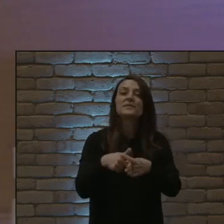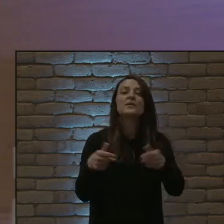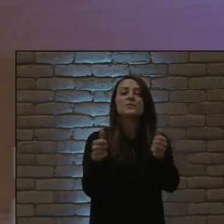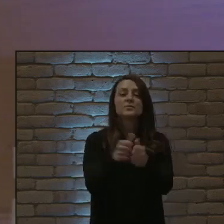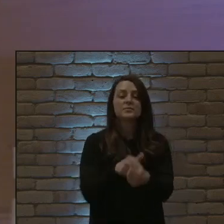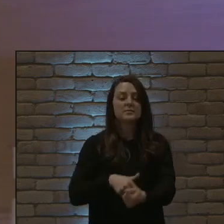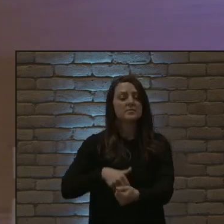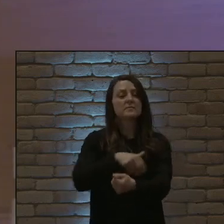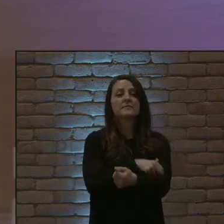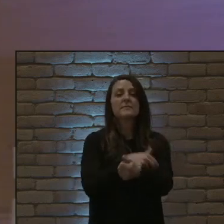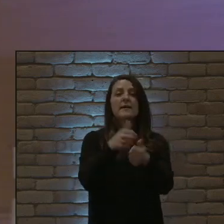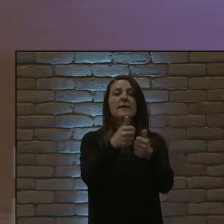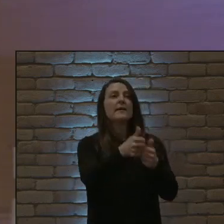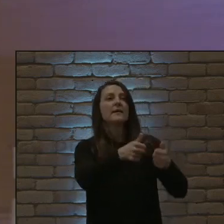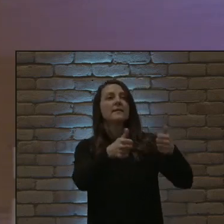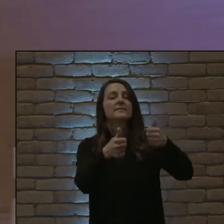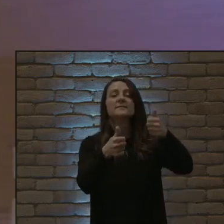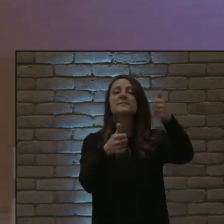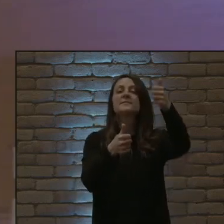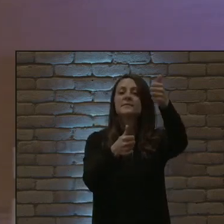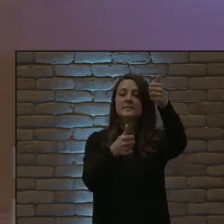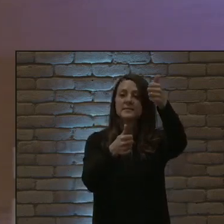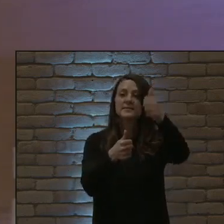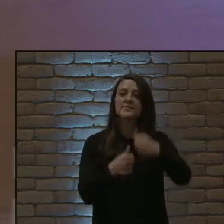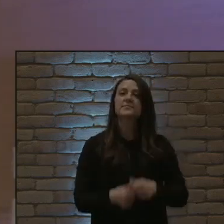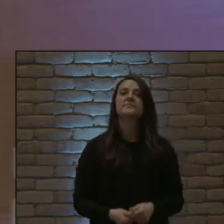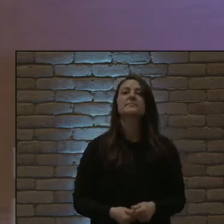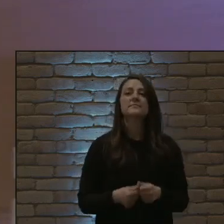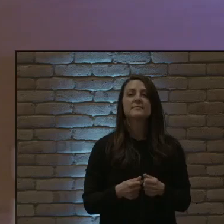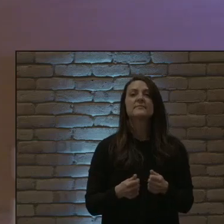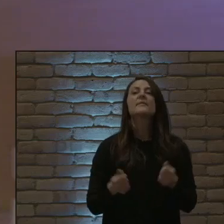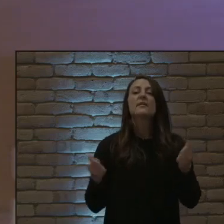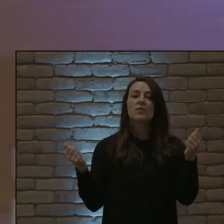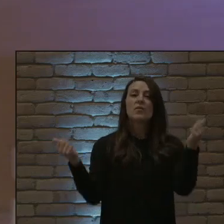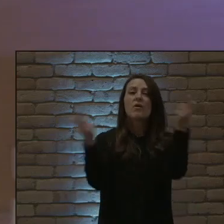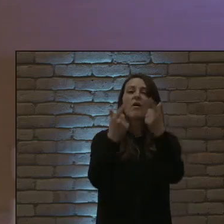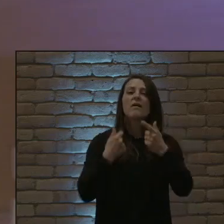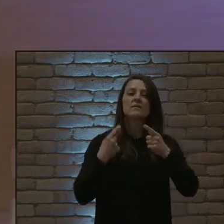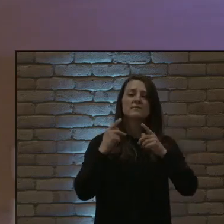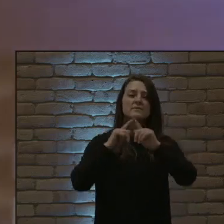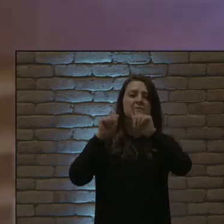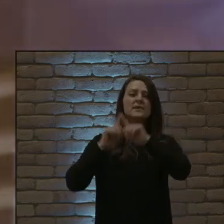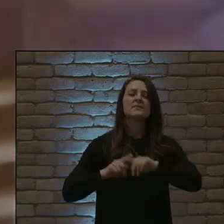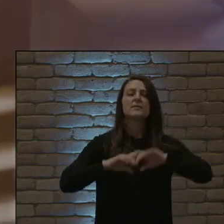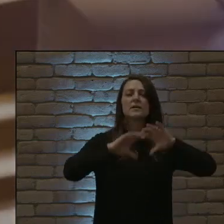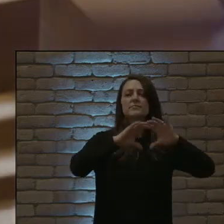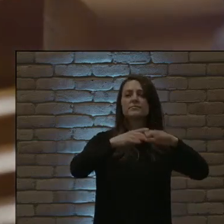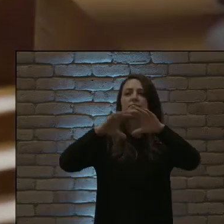Our God.